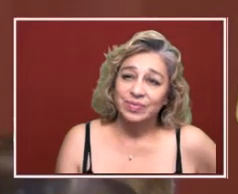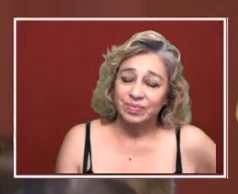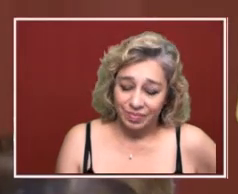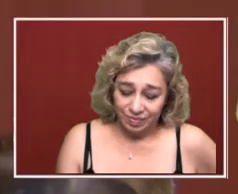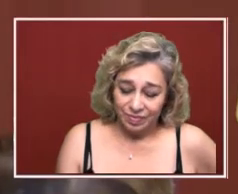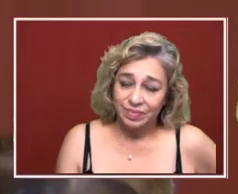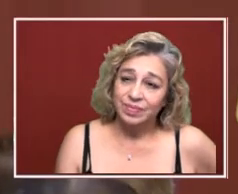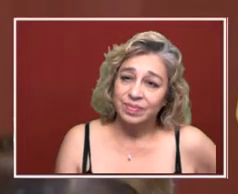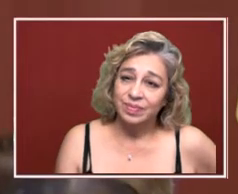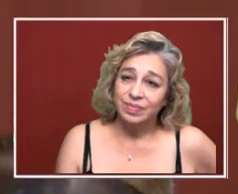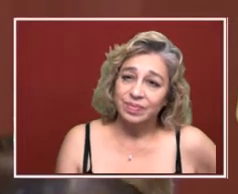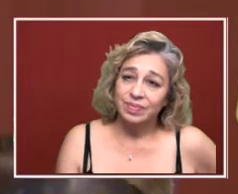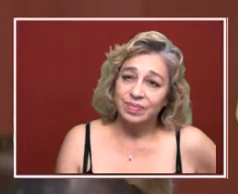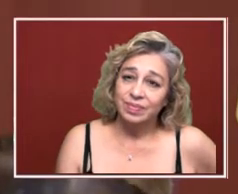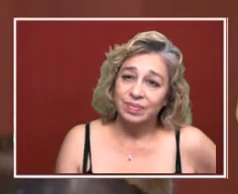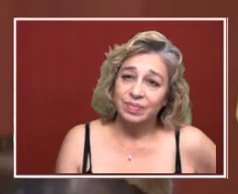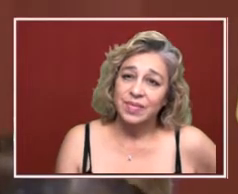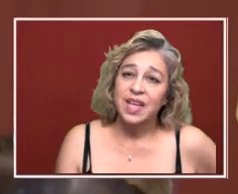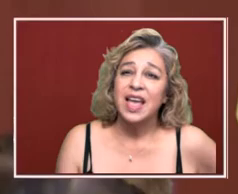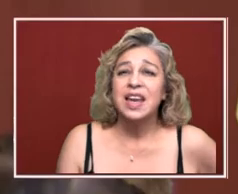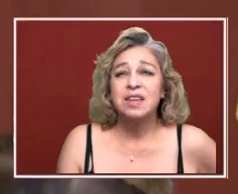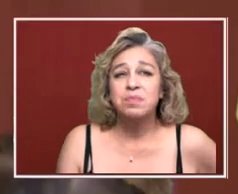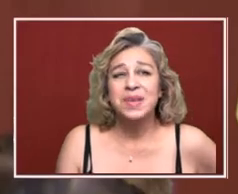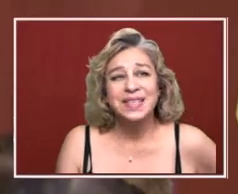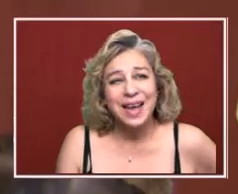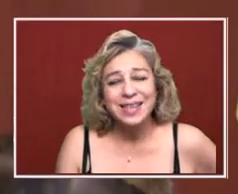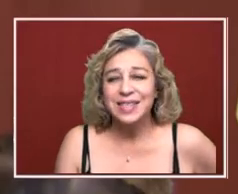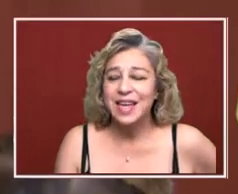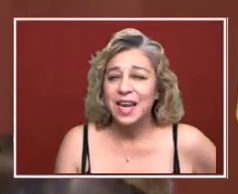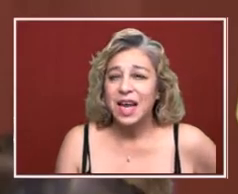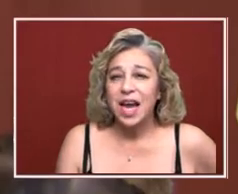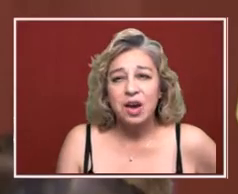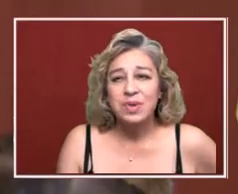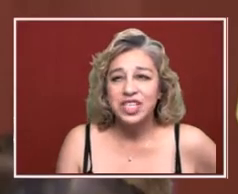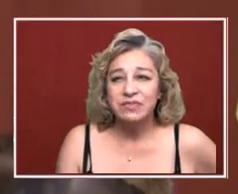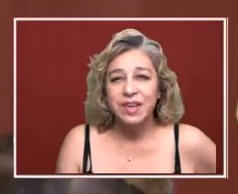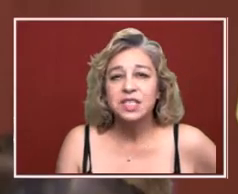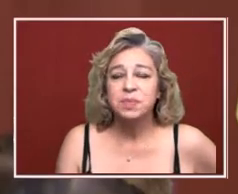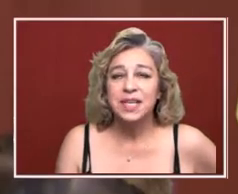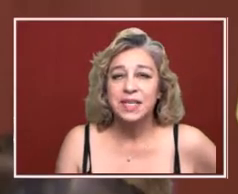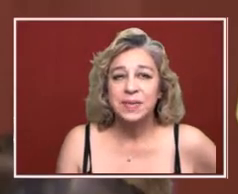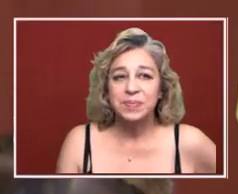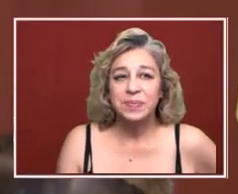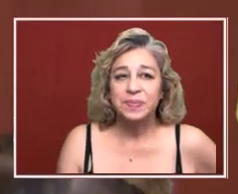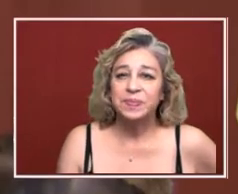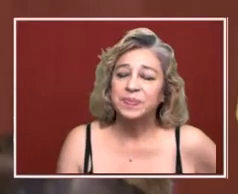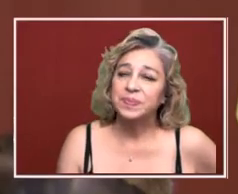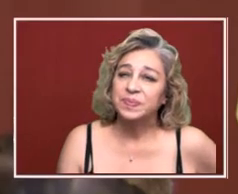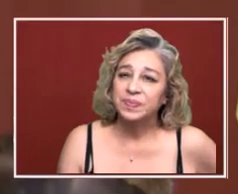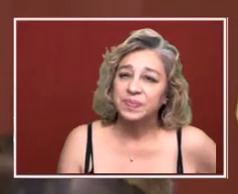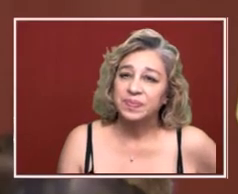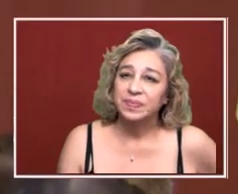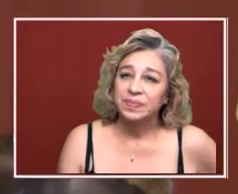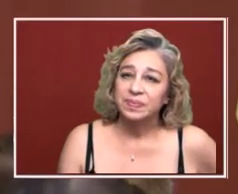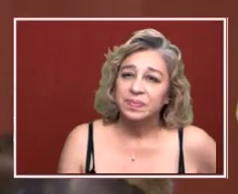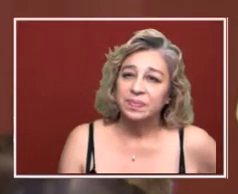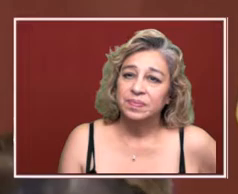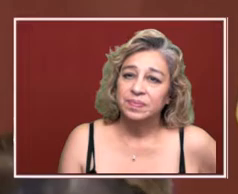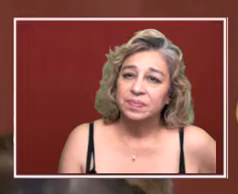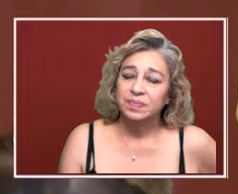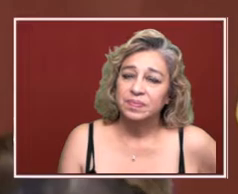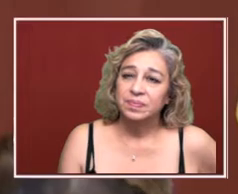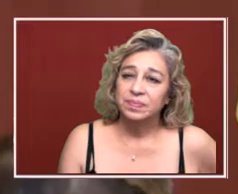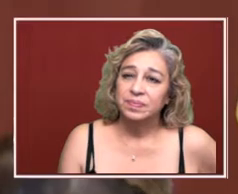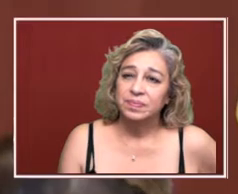Y además, ¿cuánta inversión? And then besides that, how much investment? El